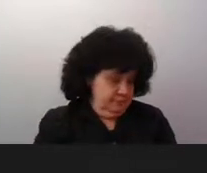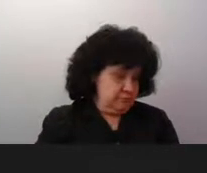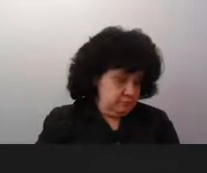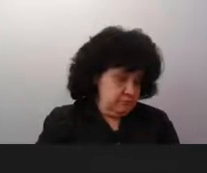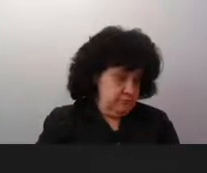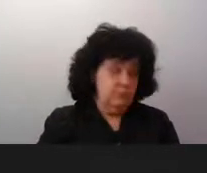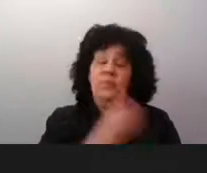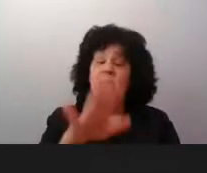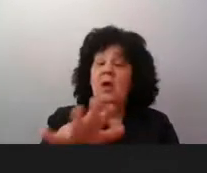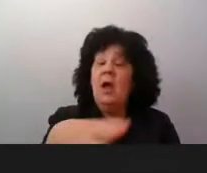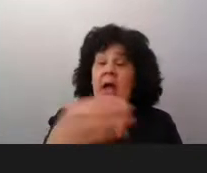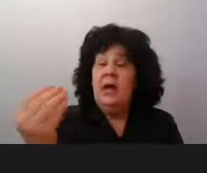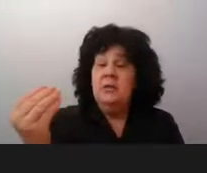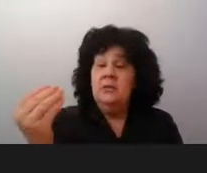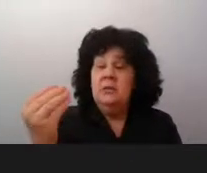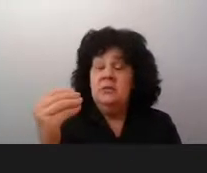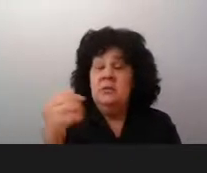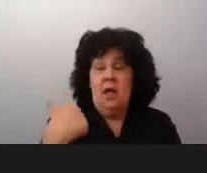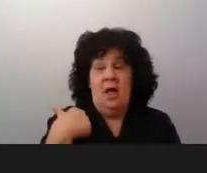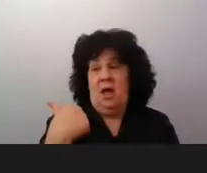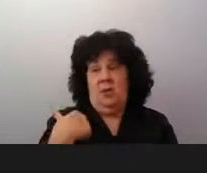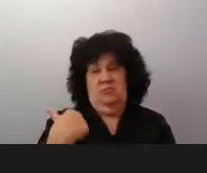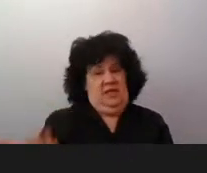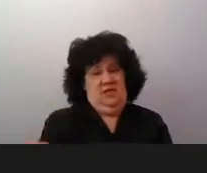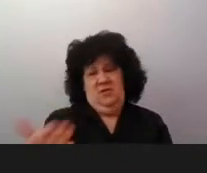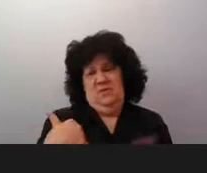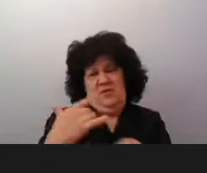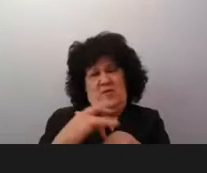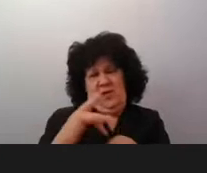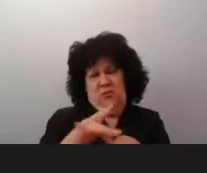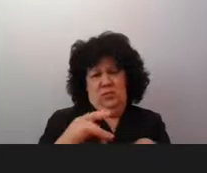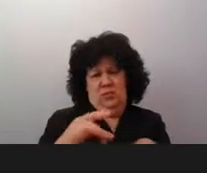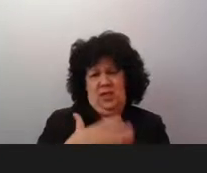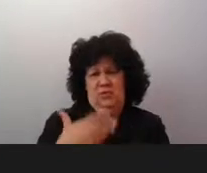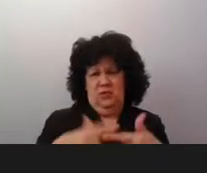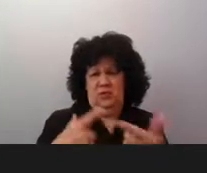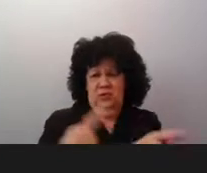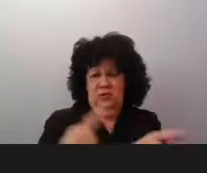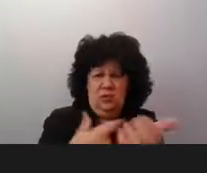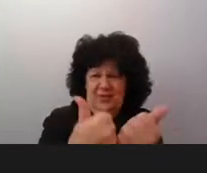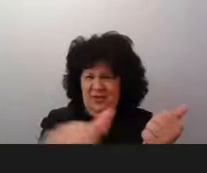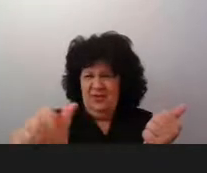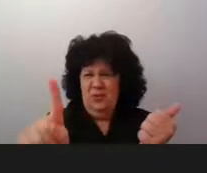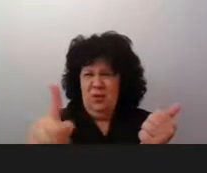And I'm available. I'd be happy to talk to anybody who has specific questions, or, you know, another